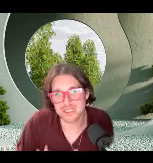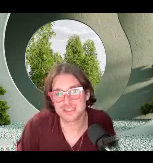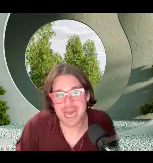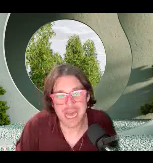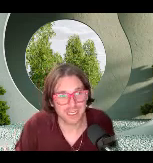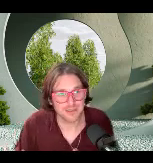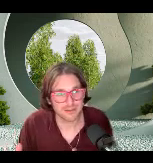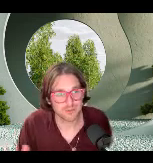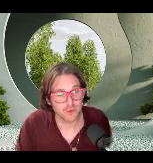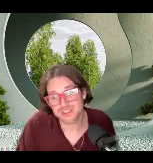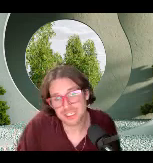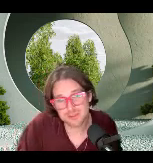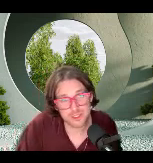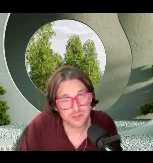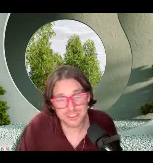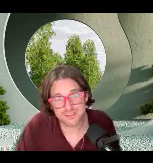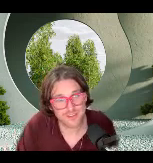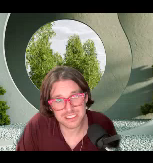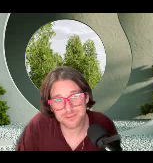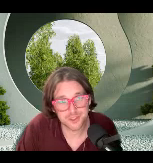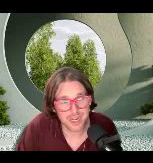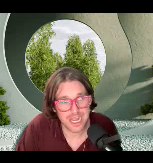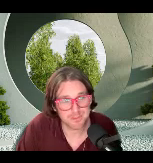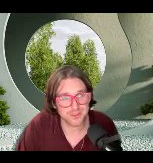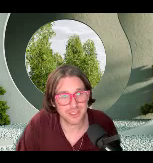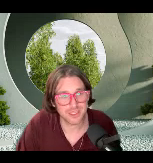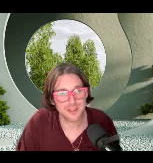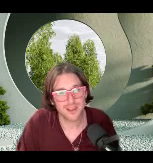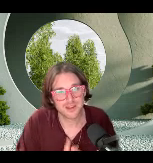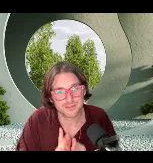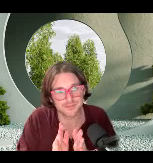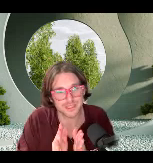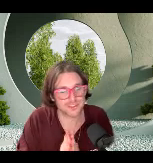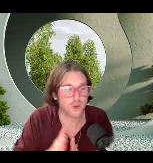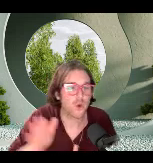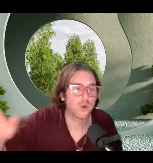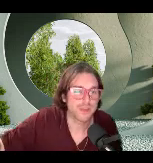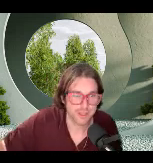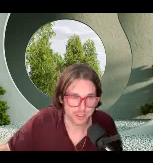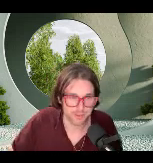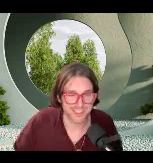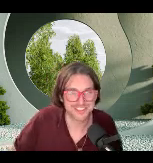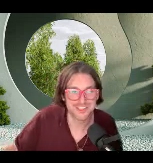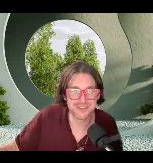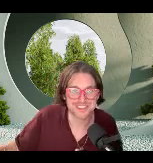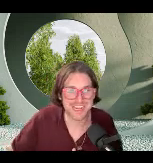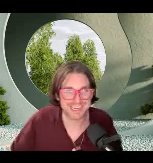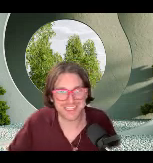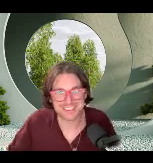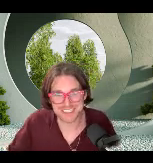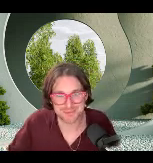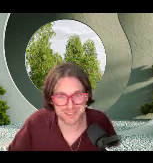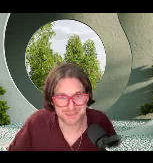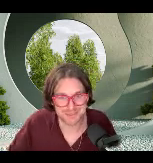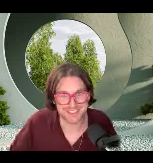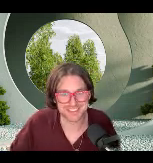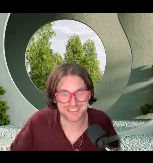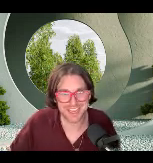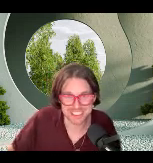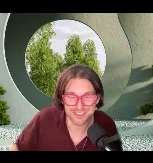of how we can design more accessible, inclusive, and flexible learning opportunities. But there's a whole nother part to designing